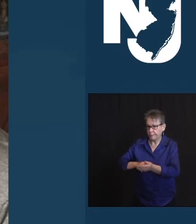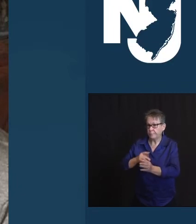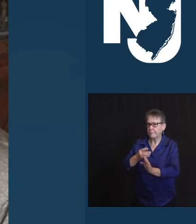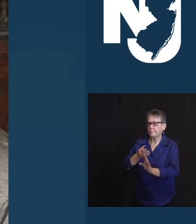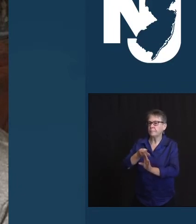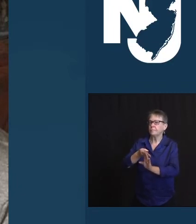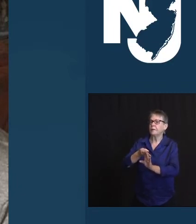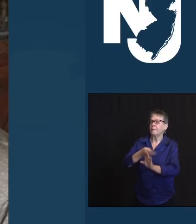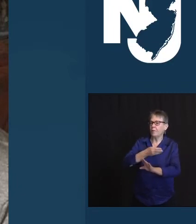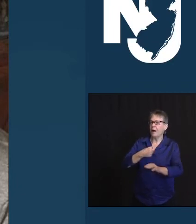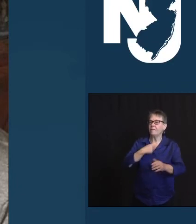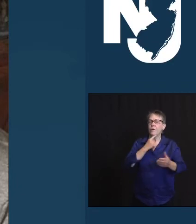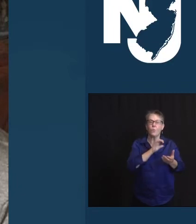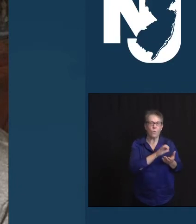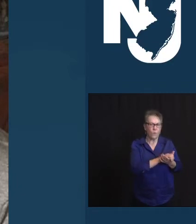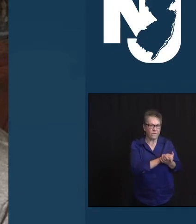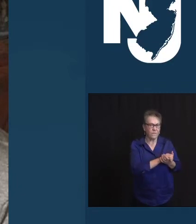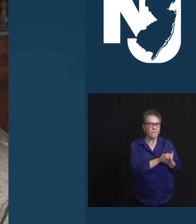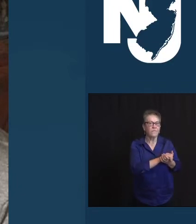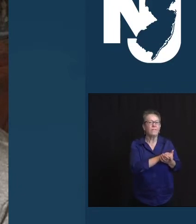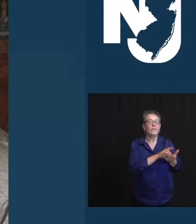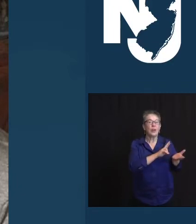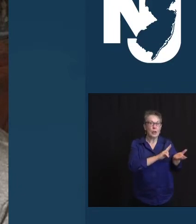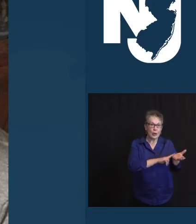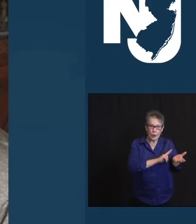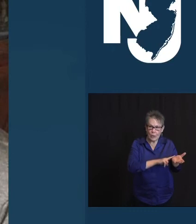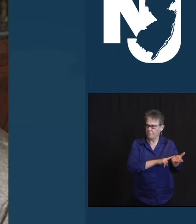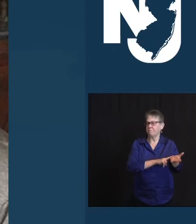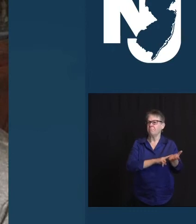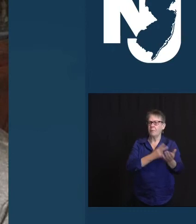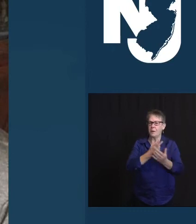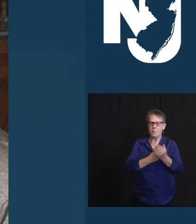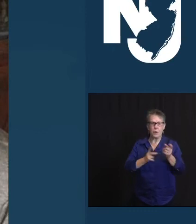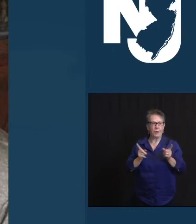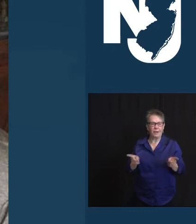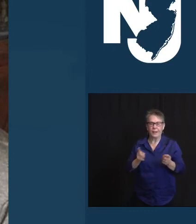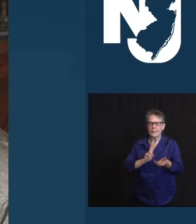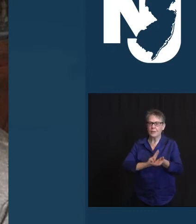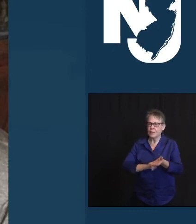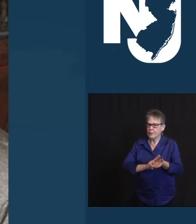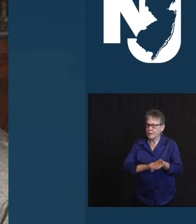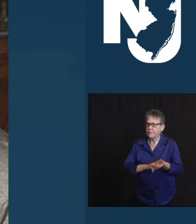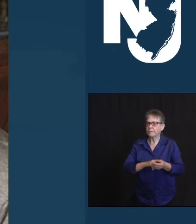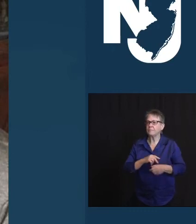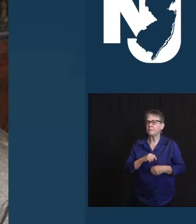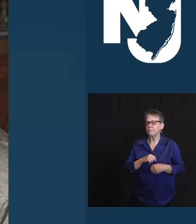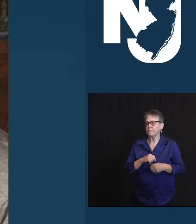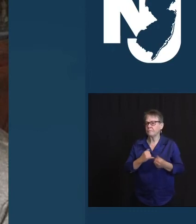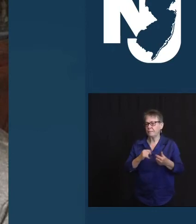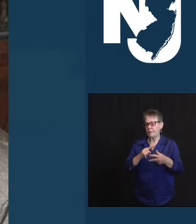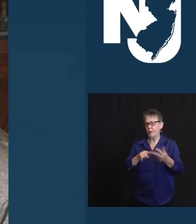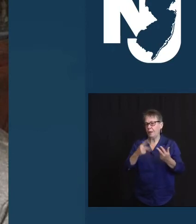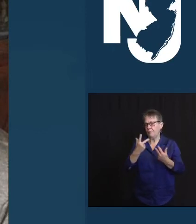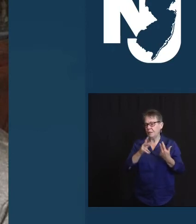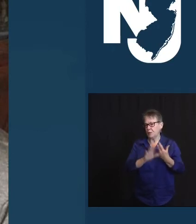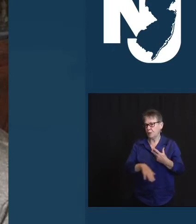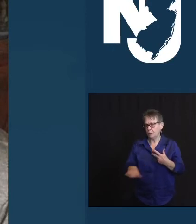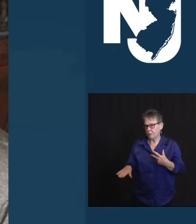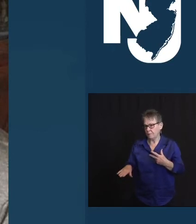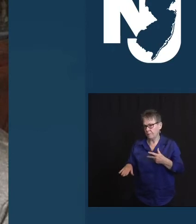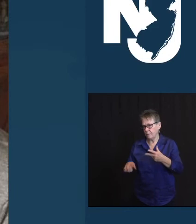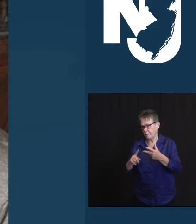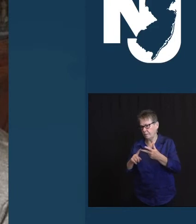you guessed it, also a nurse, and his children, Joseph, Franco, and Eric. I had the honor of speaking with Eric last